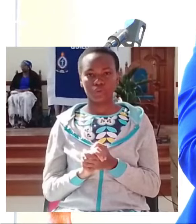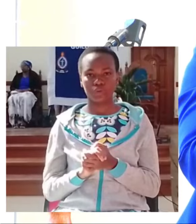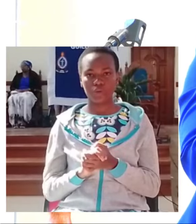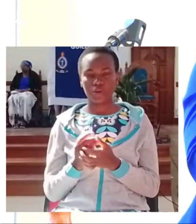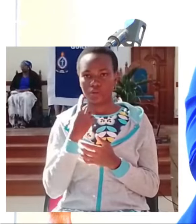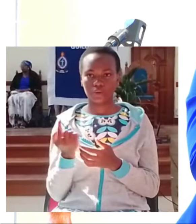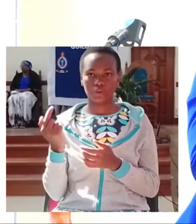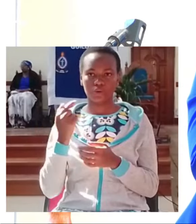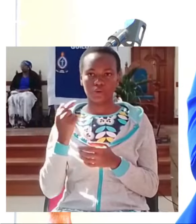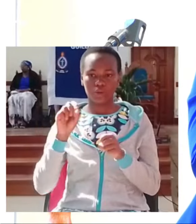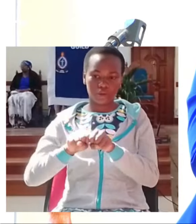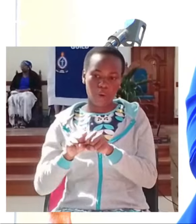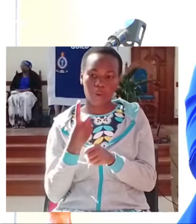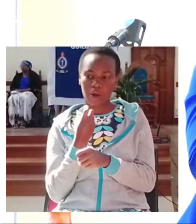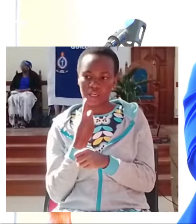Tutasema huku kuja na viatu za white?